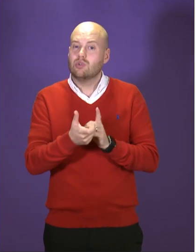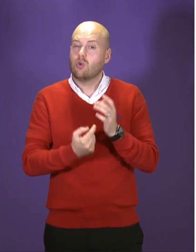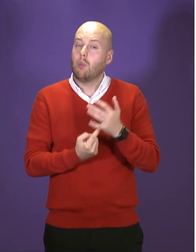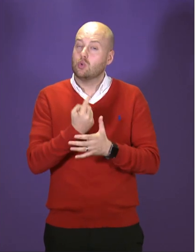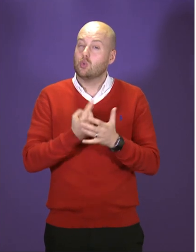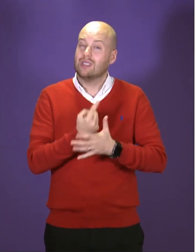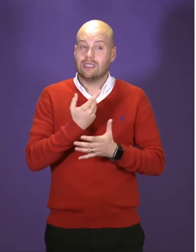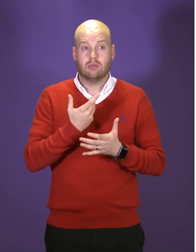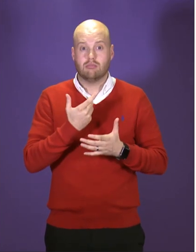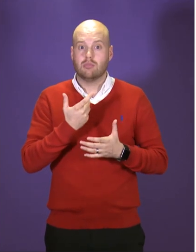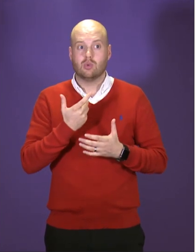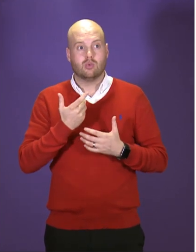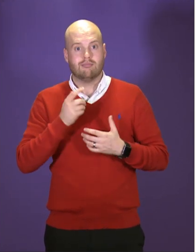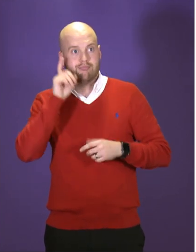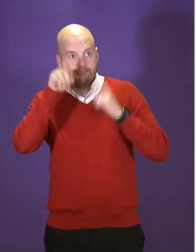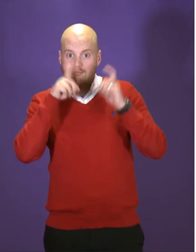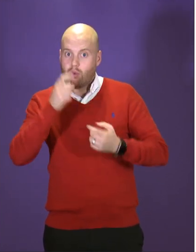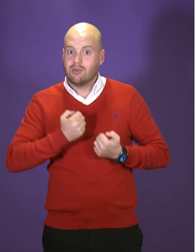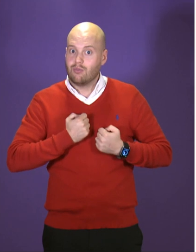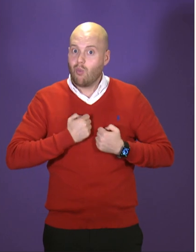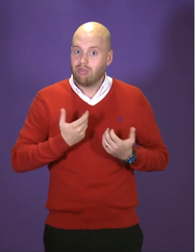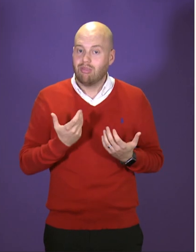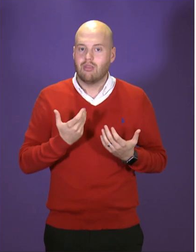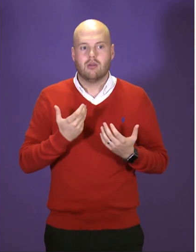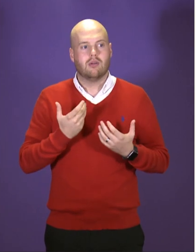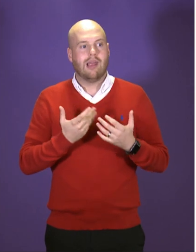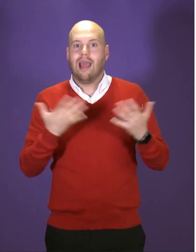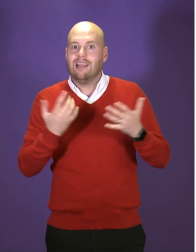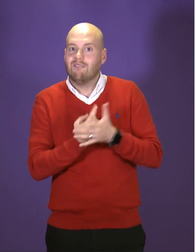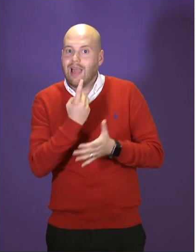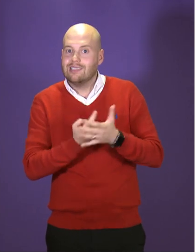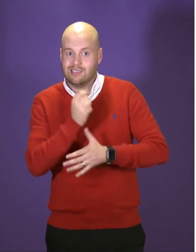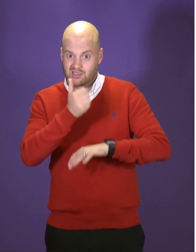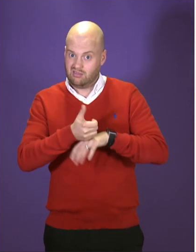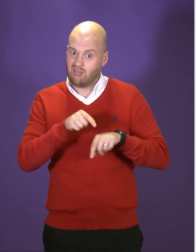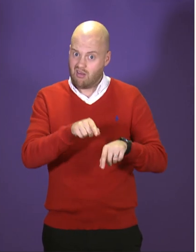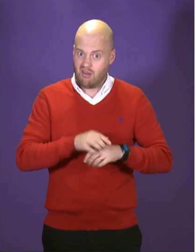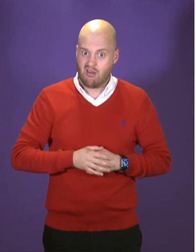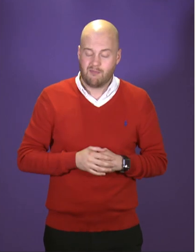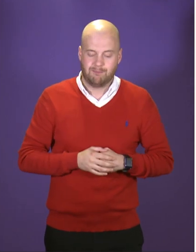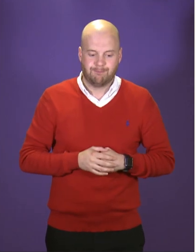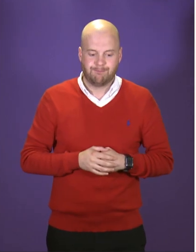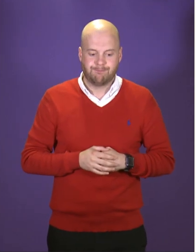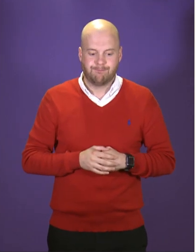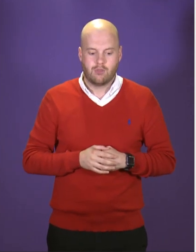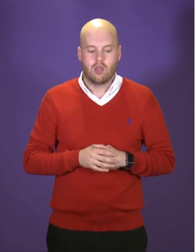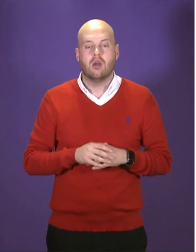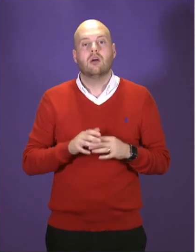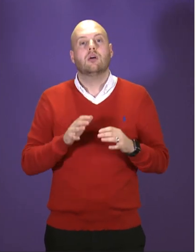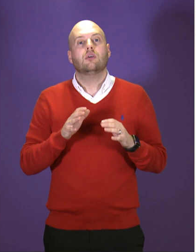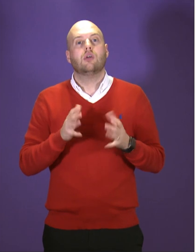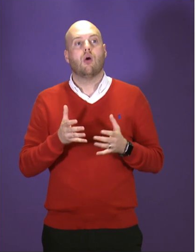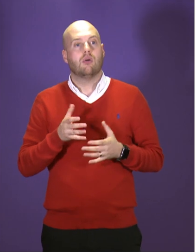collections, the Whitworth won Museum of the Year. For very similar reasons, by which I mean enlightened